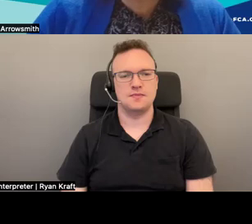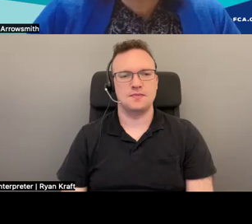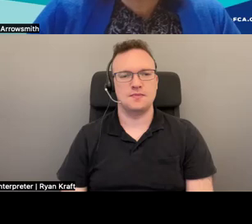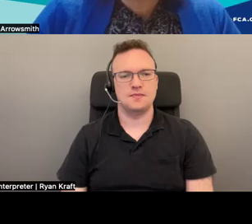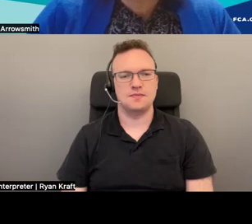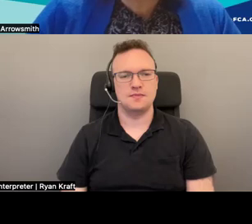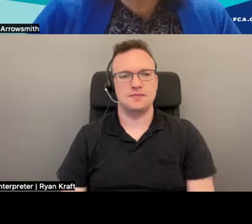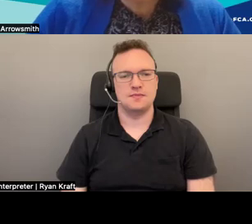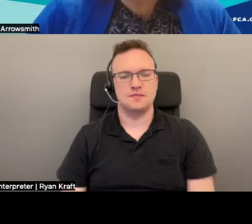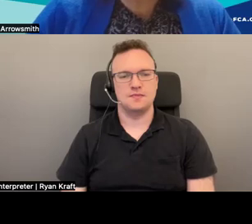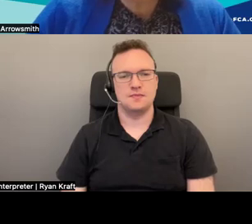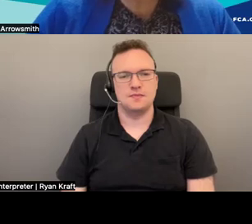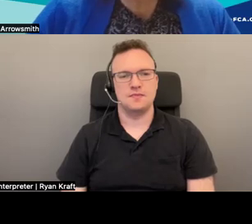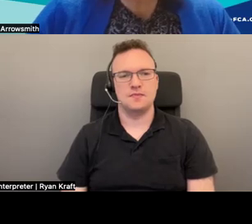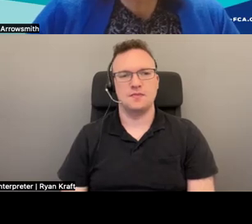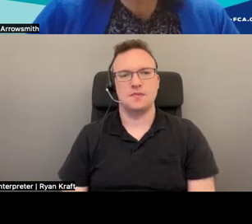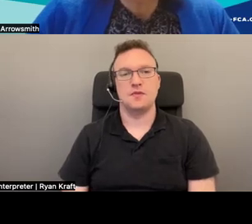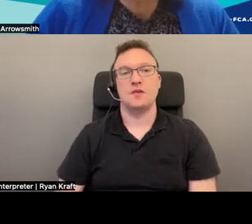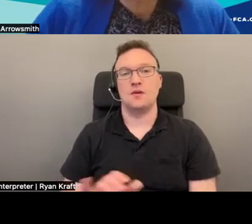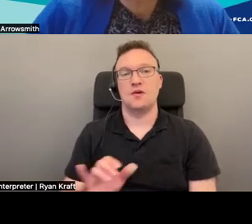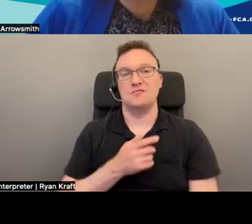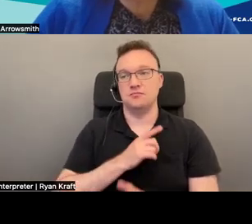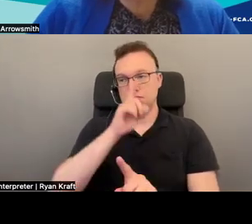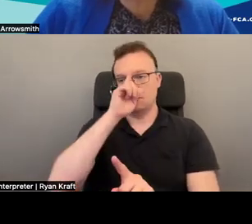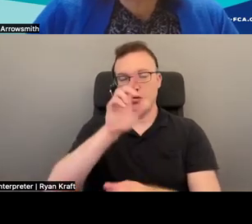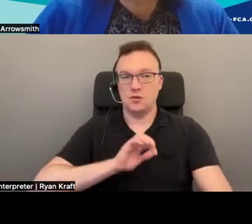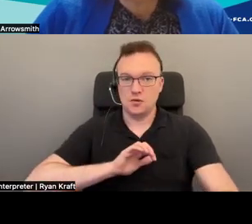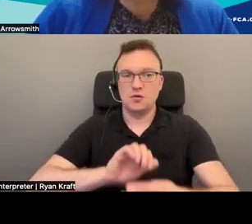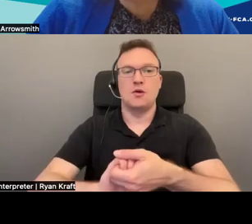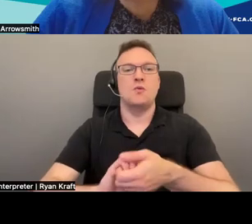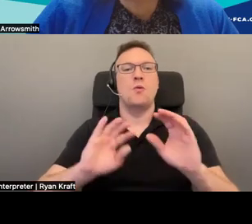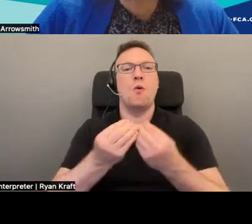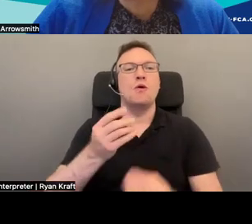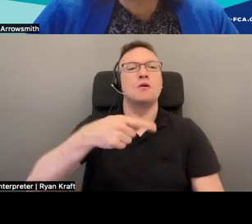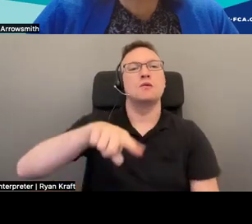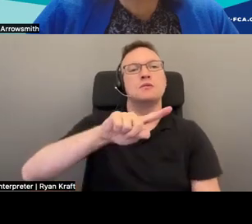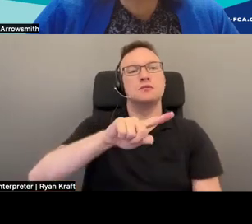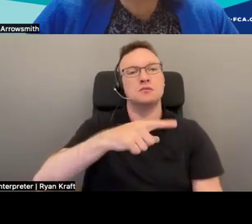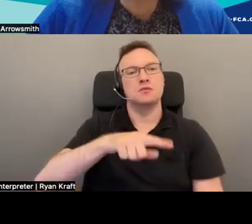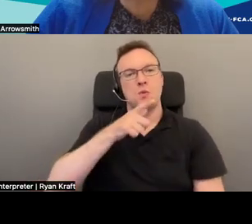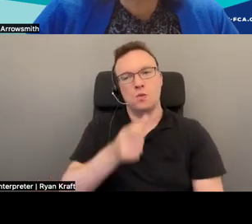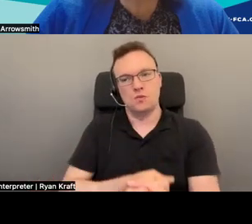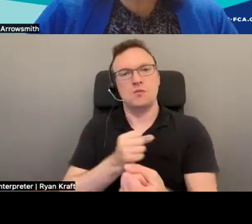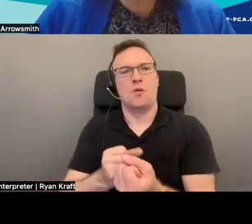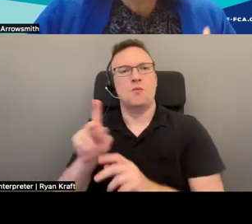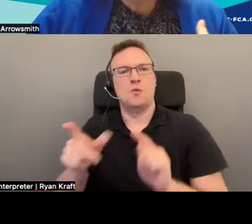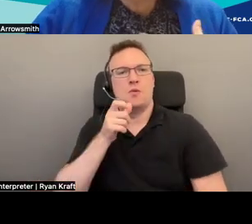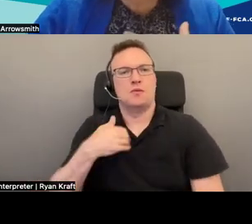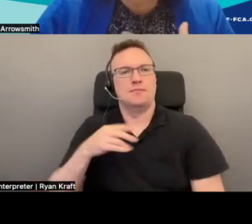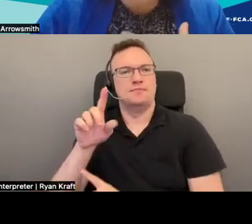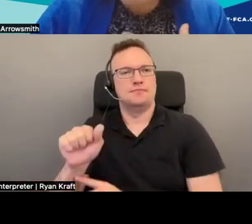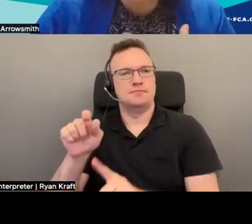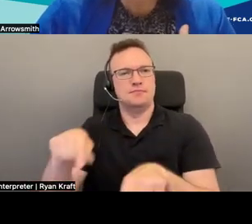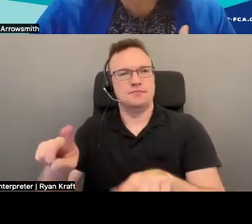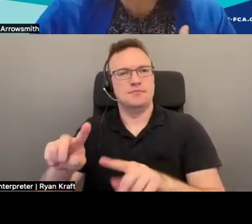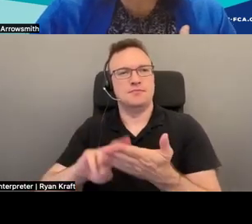We also want to partner with organizations that support persons with disabilities, so we can learn